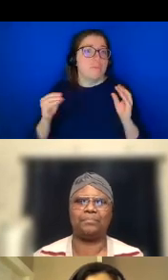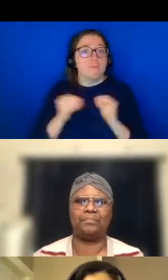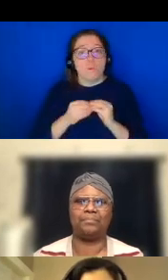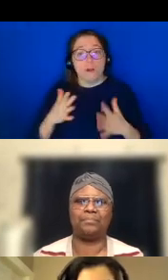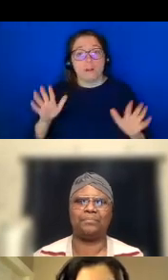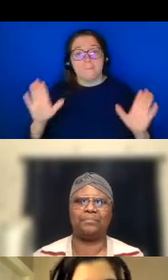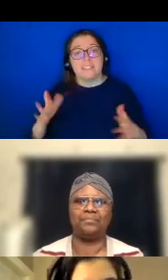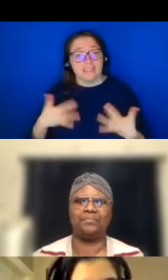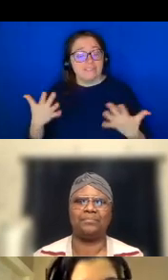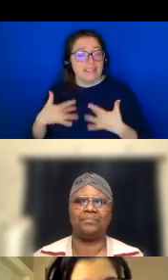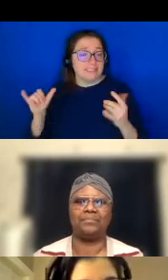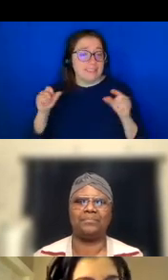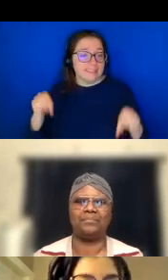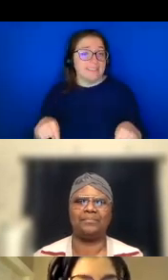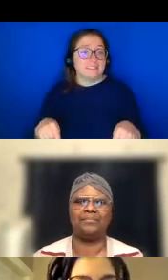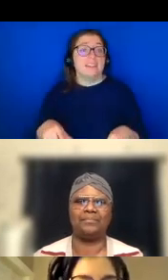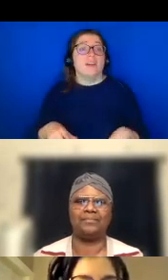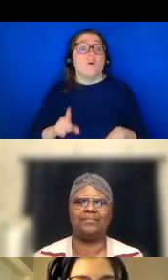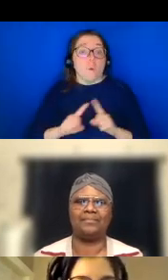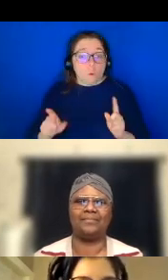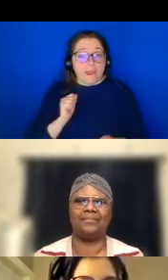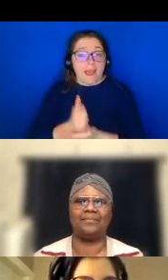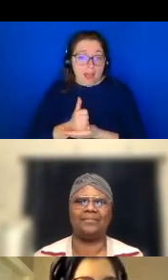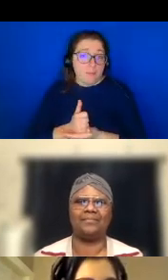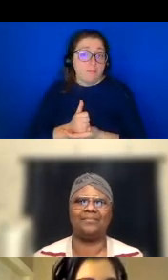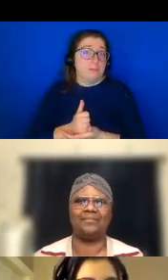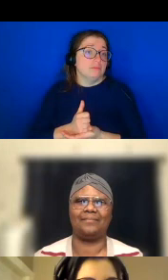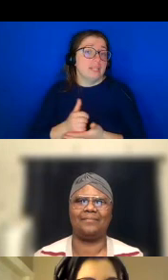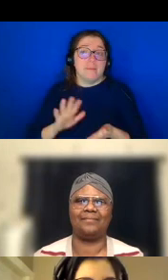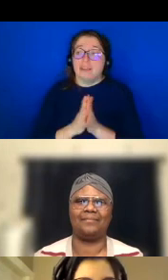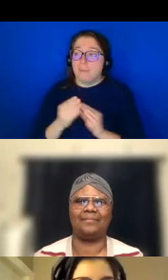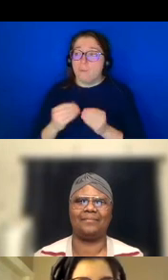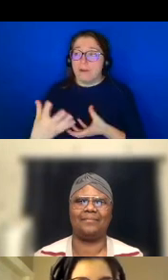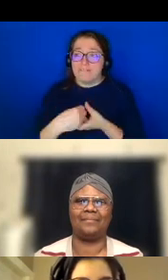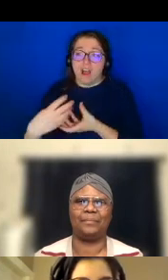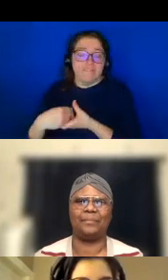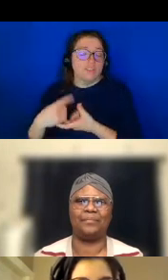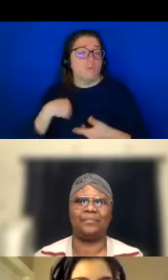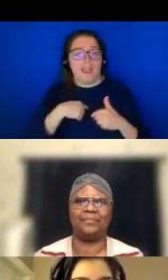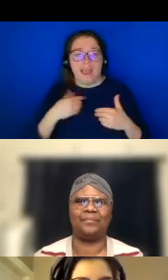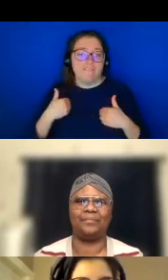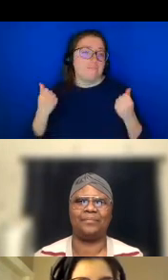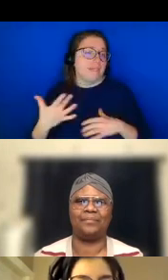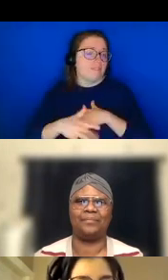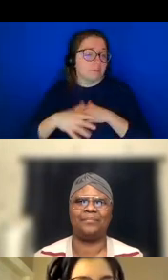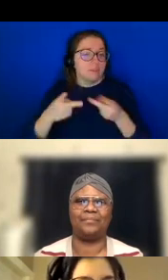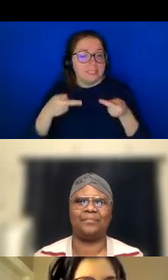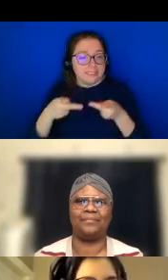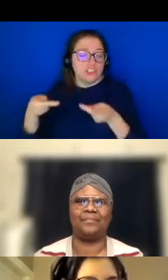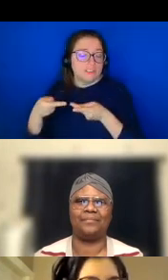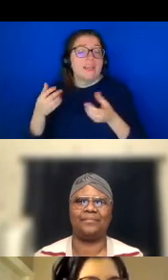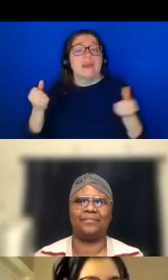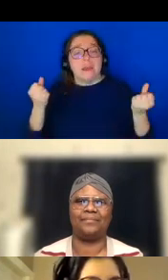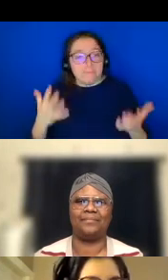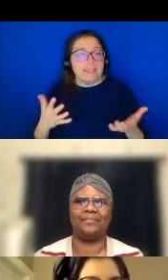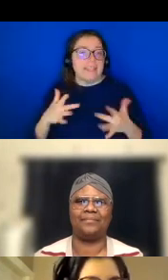or just to help out and network and get more involved. We have various open positions and lots of events coming up. We